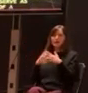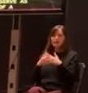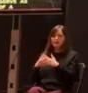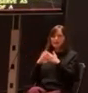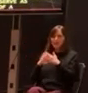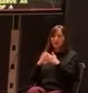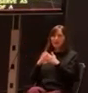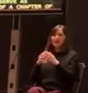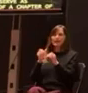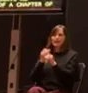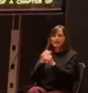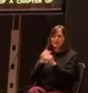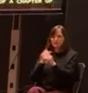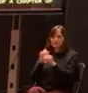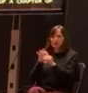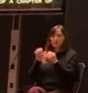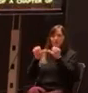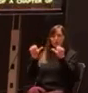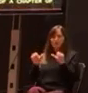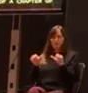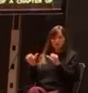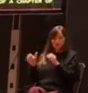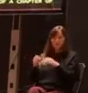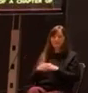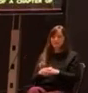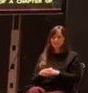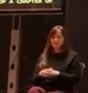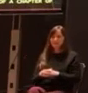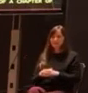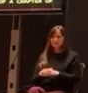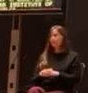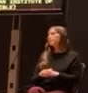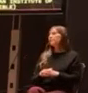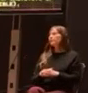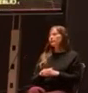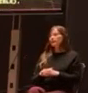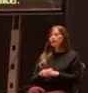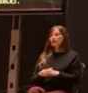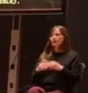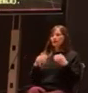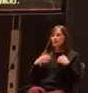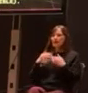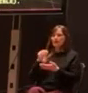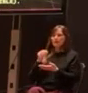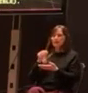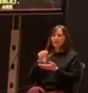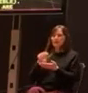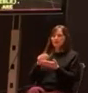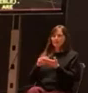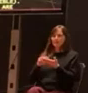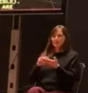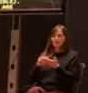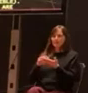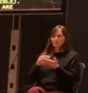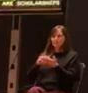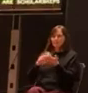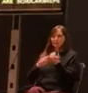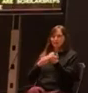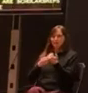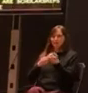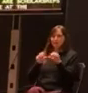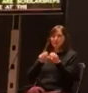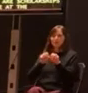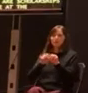American Institute of Architects. There are scholarships in her name at the University